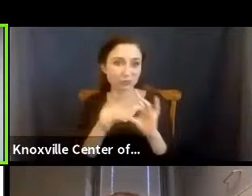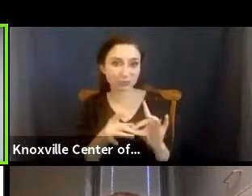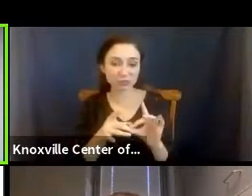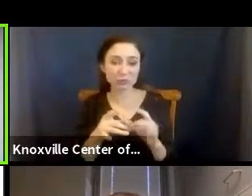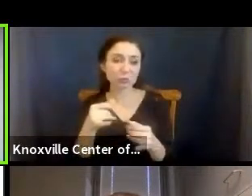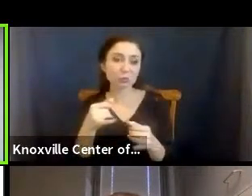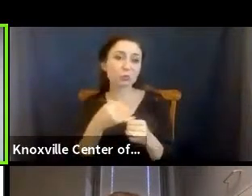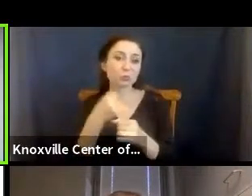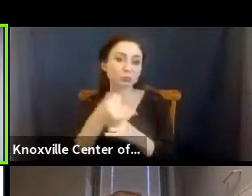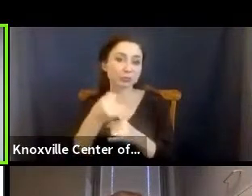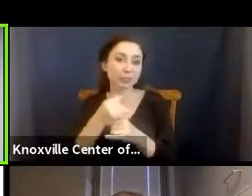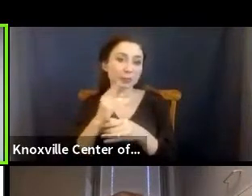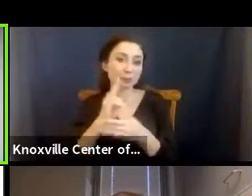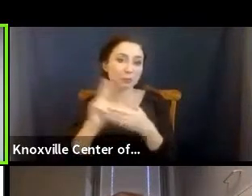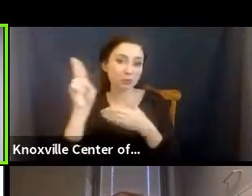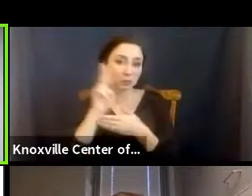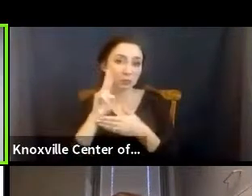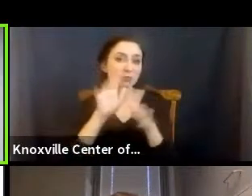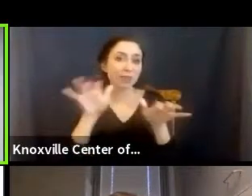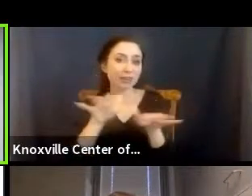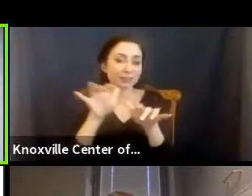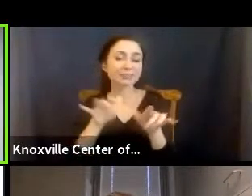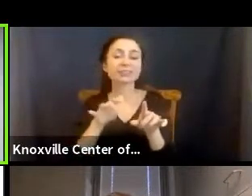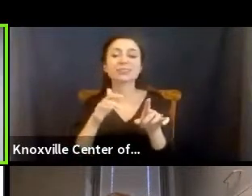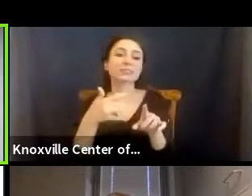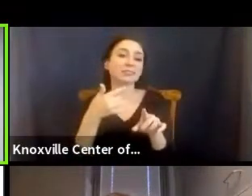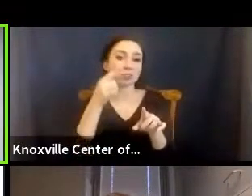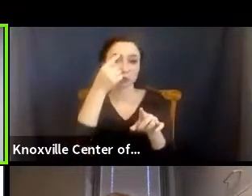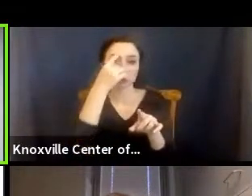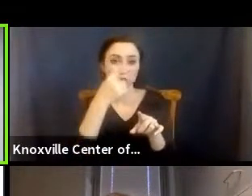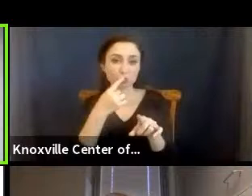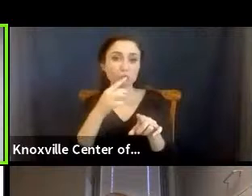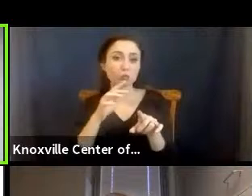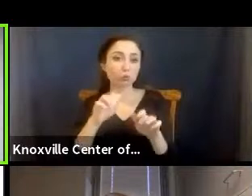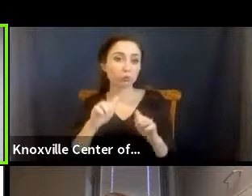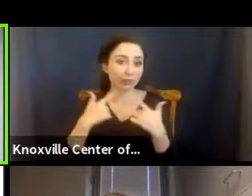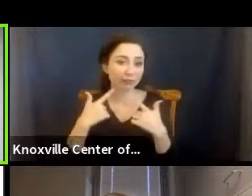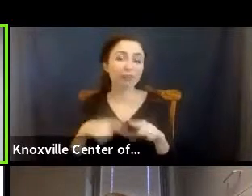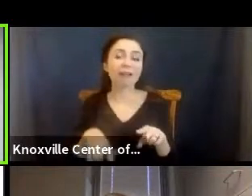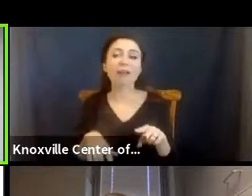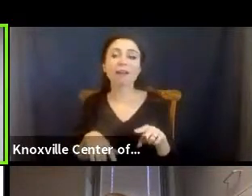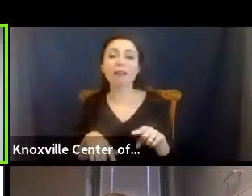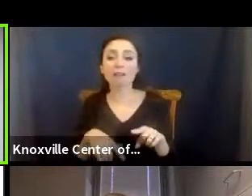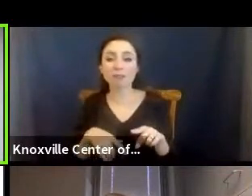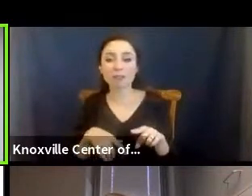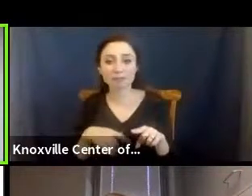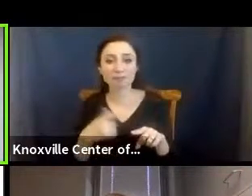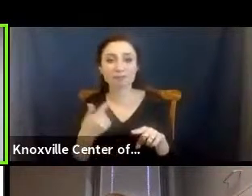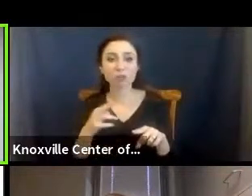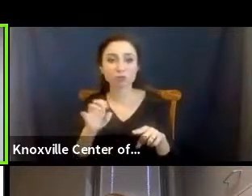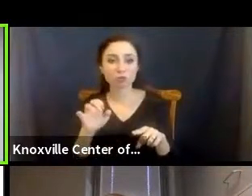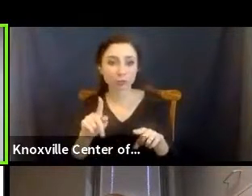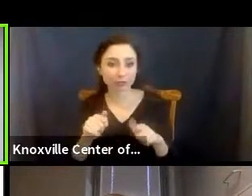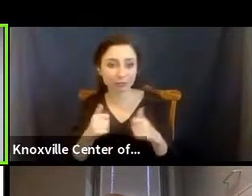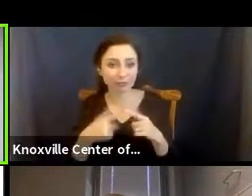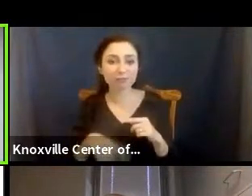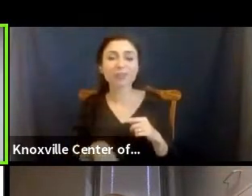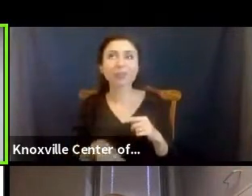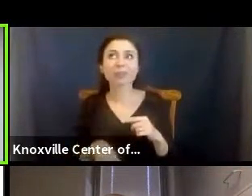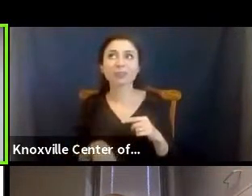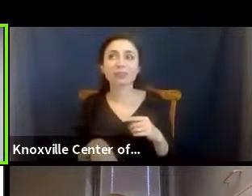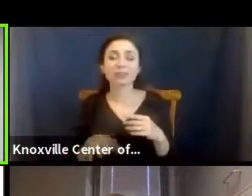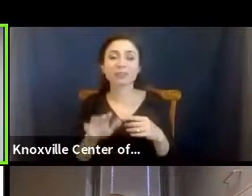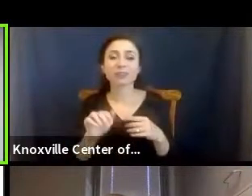campus activities and Greek life and that sort of thing. Anecdotally, hearing